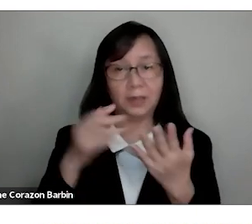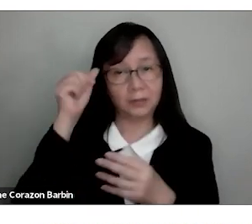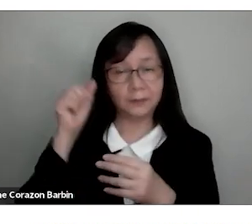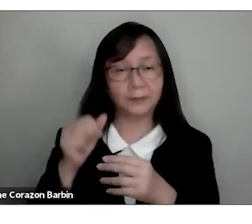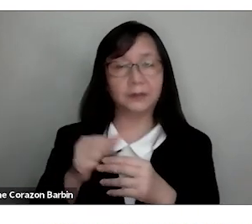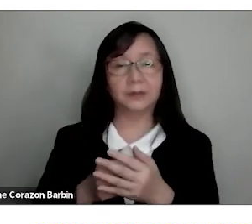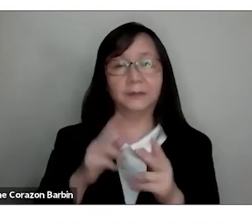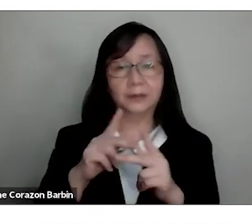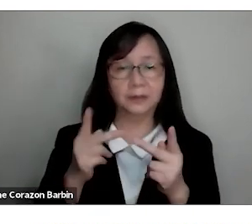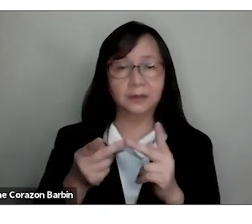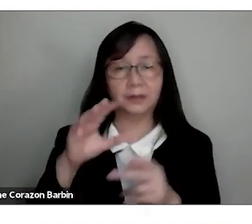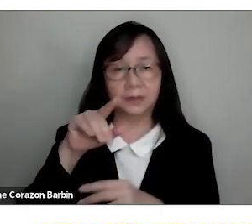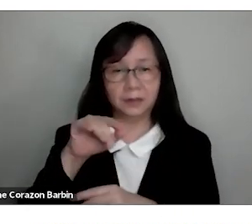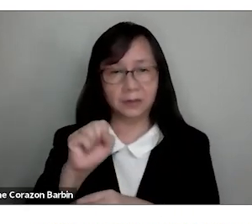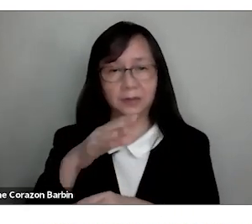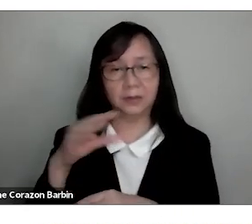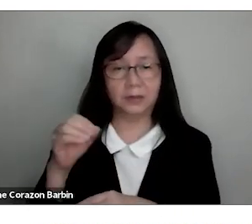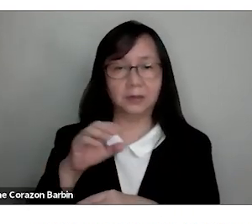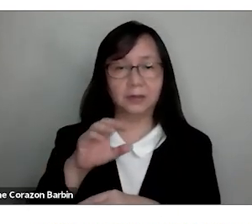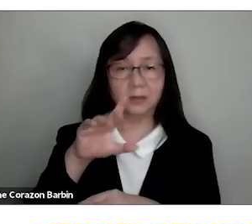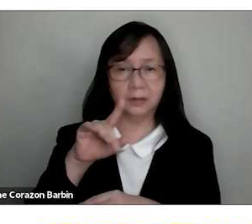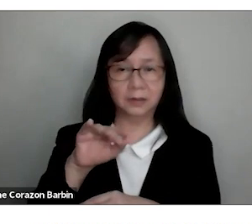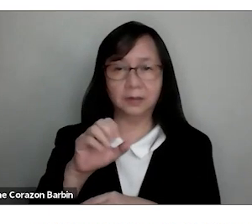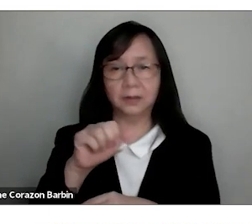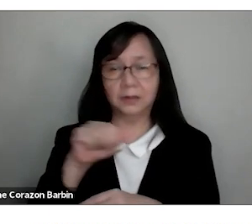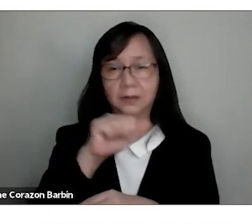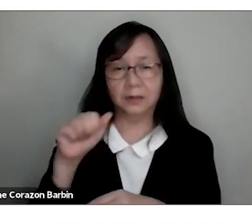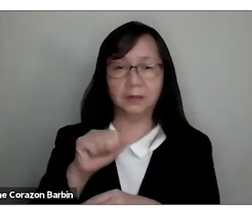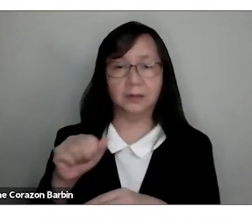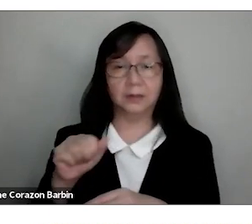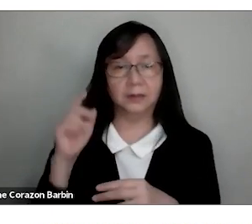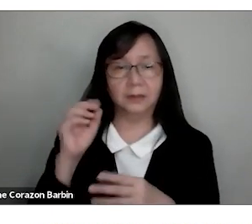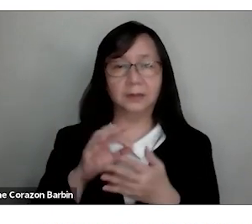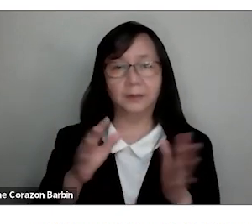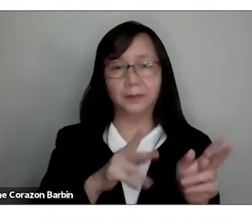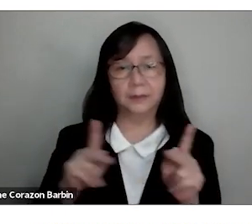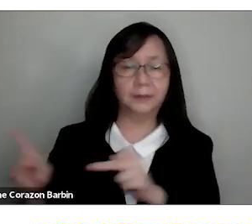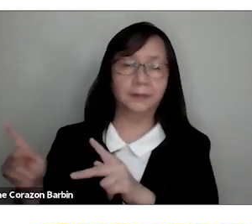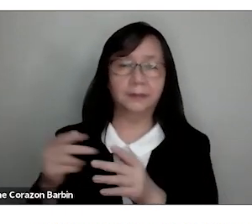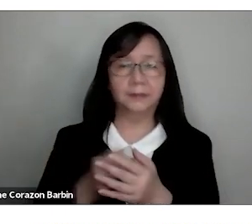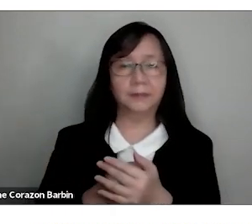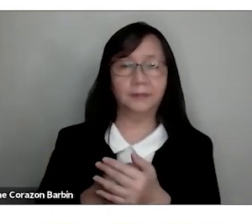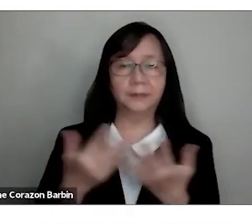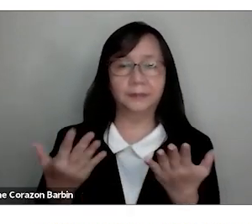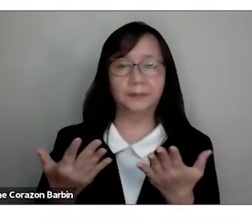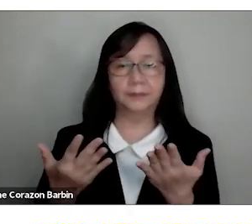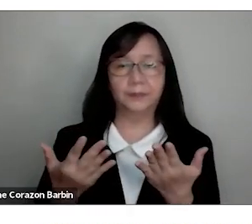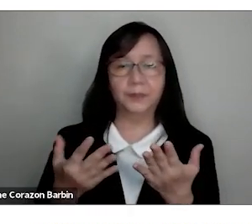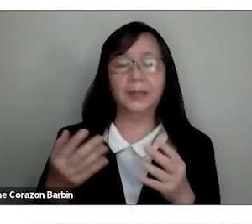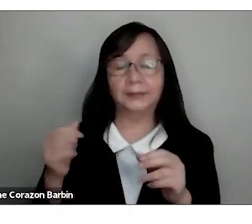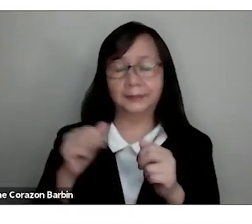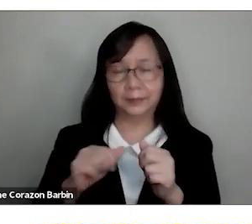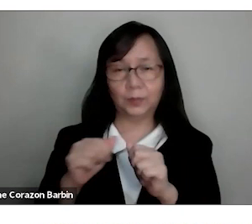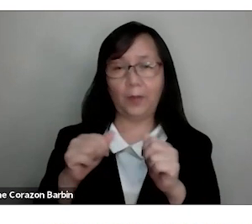and CSOs who are present and has supported them during the preparation and the actual consultation. Of